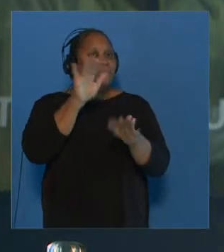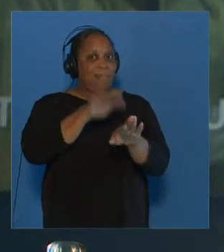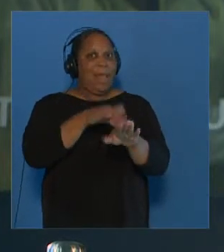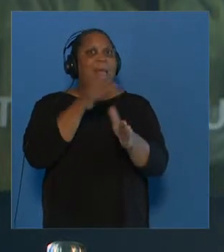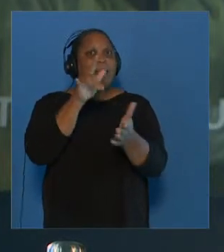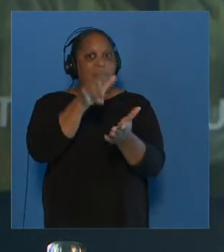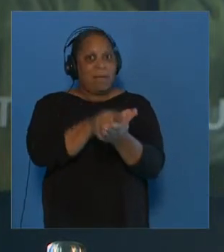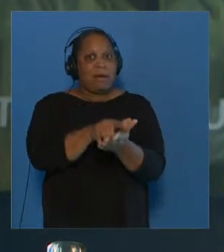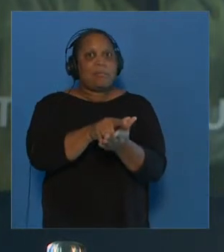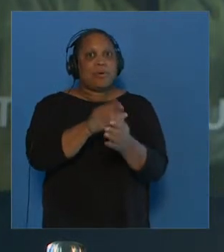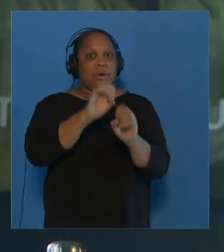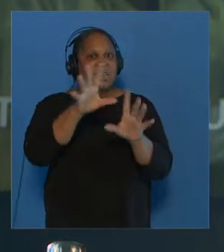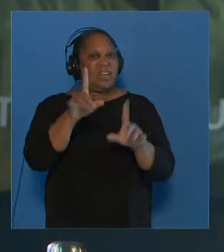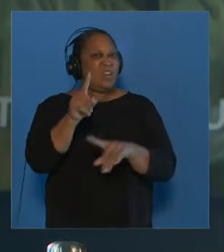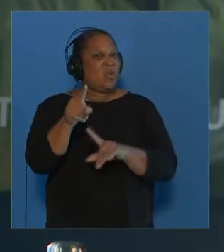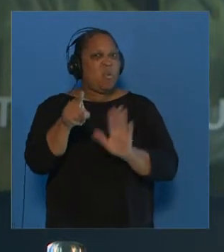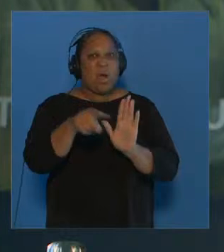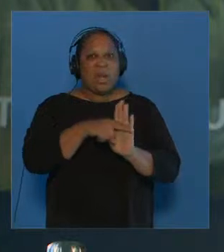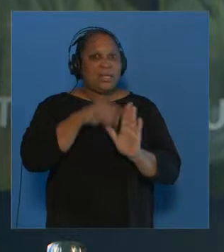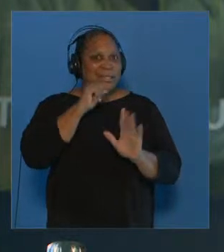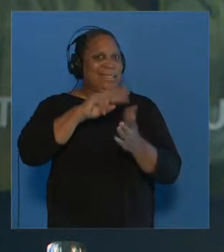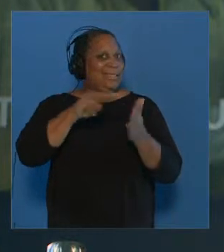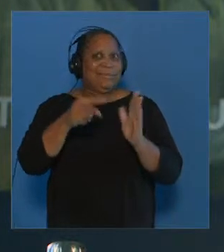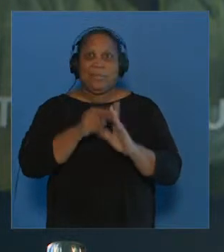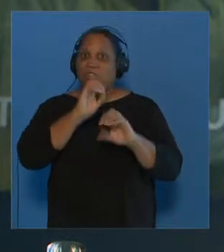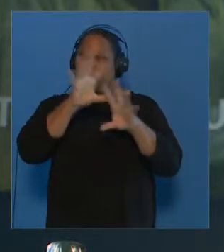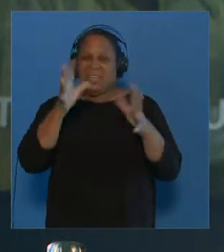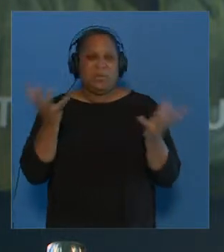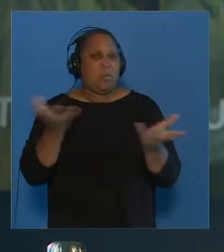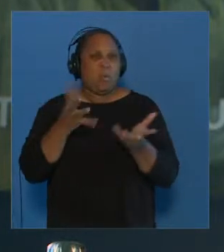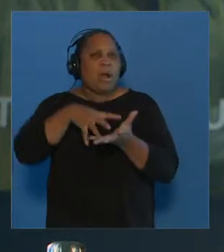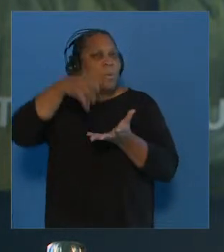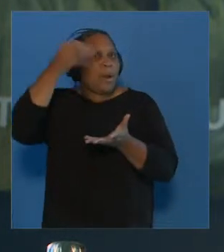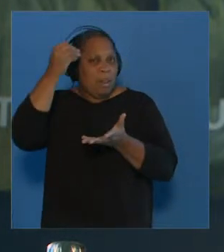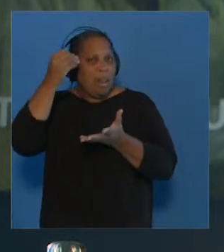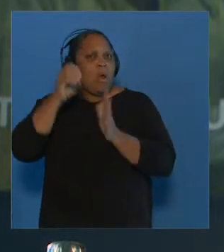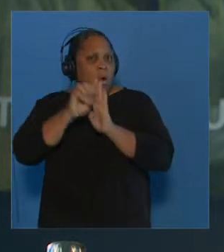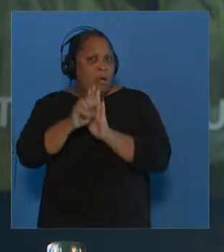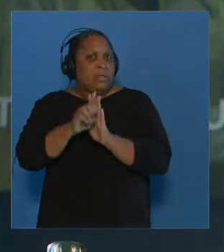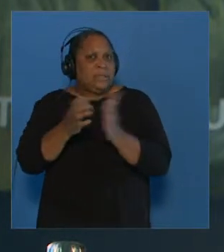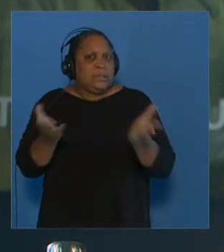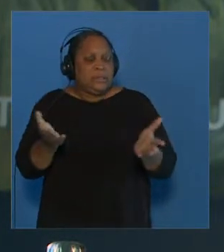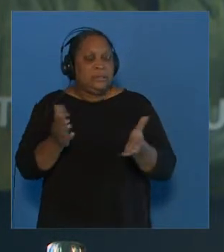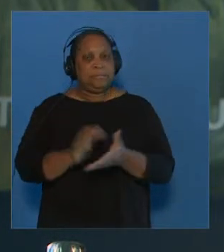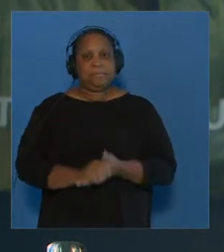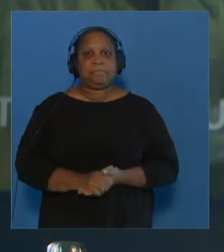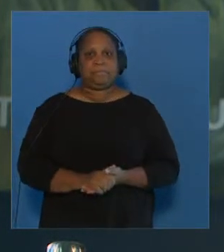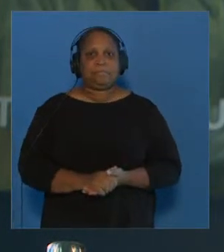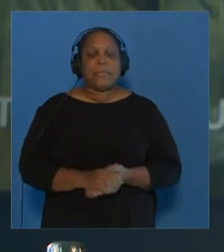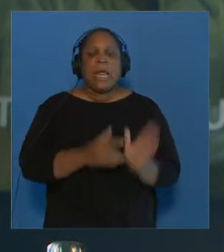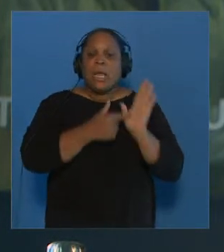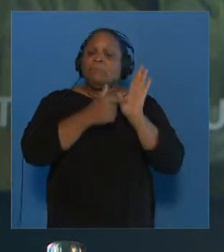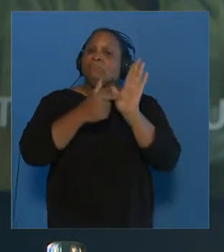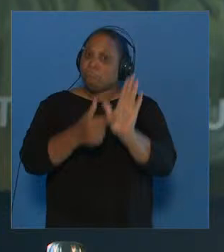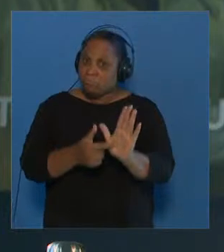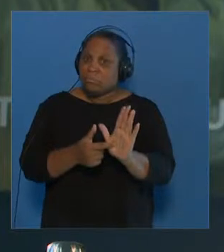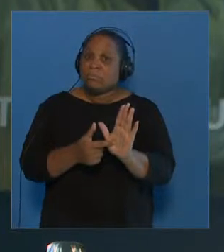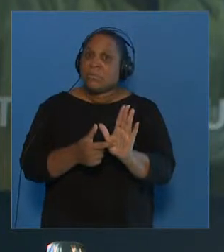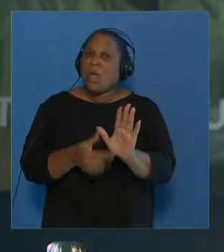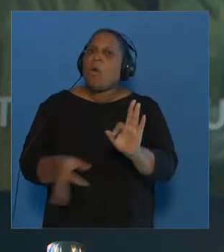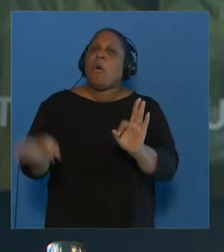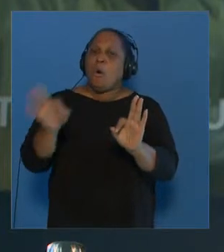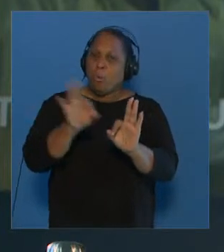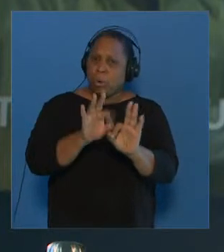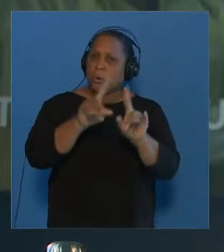Clearly, one negative test doesn't mean you're in the clear. What can we learn from this example? it illustrates again the importance